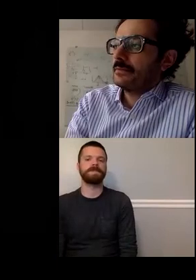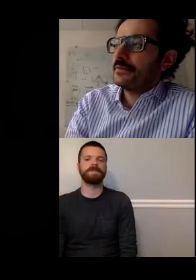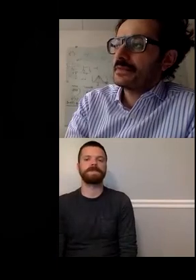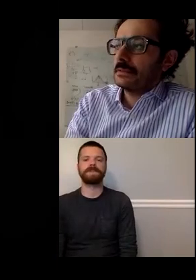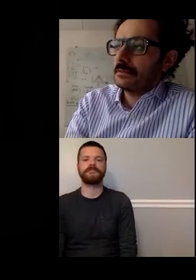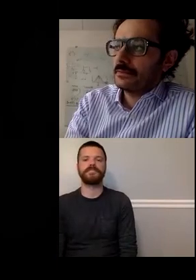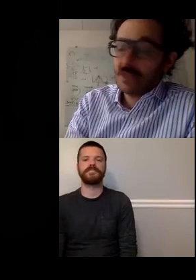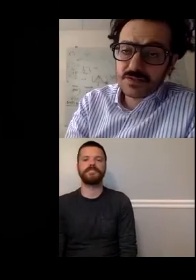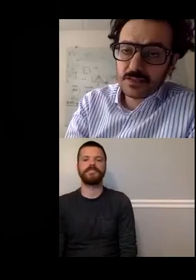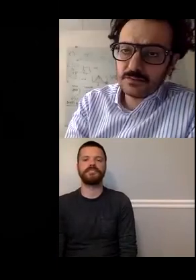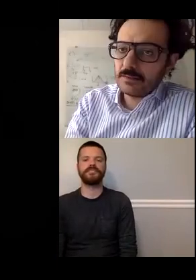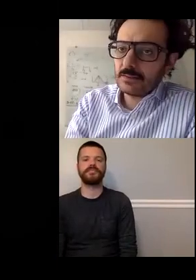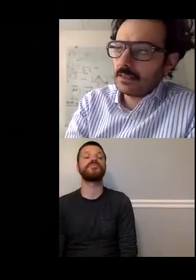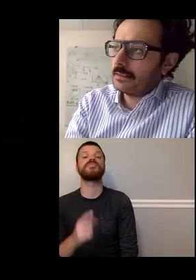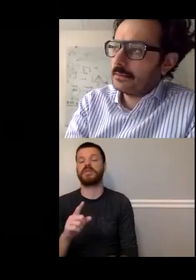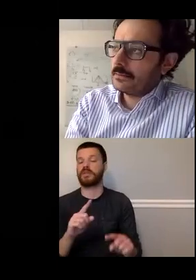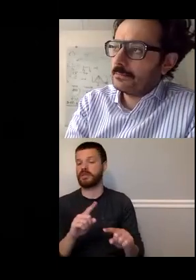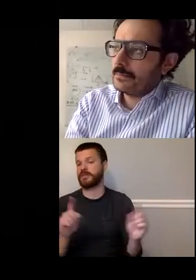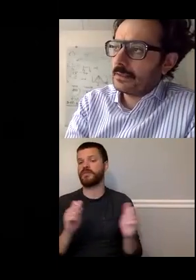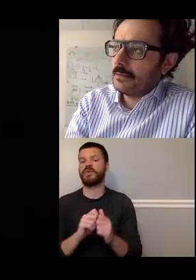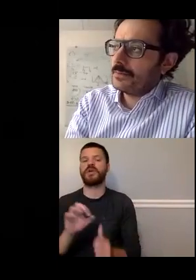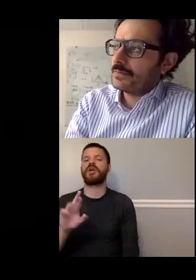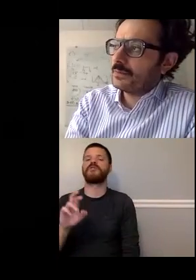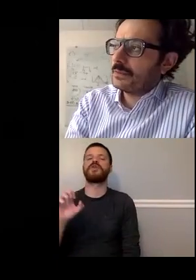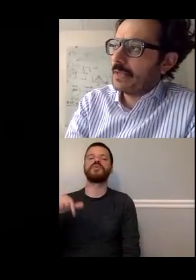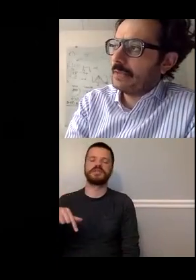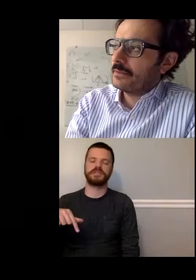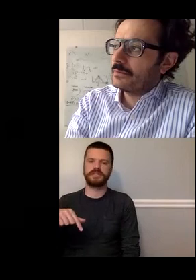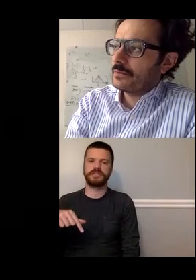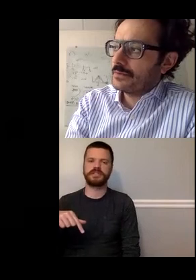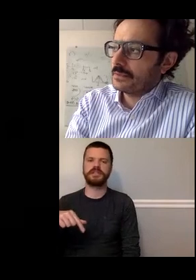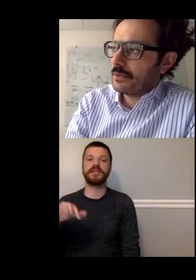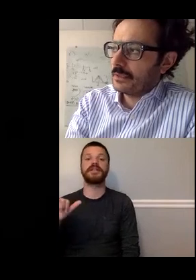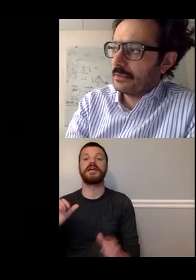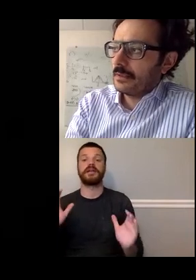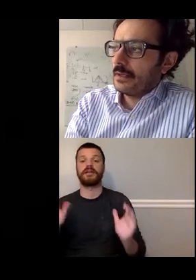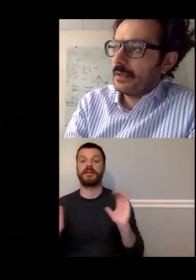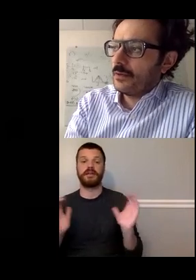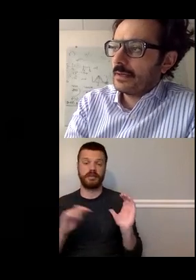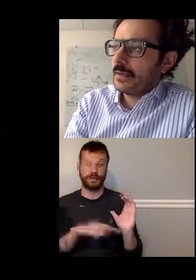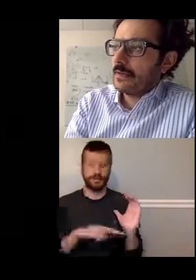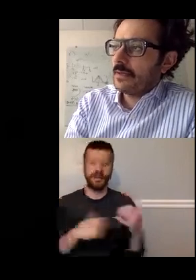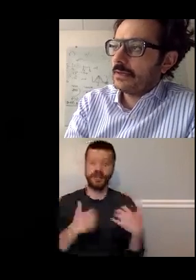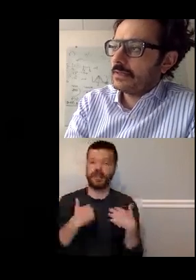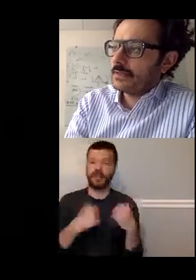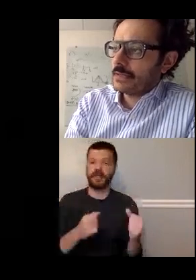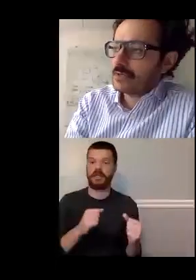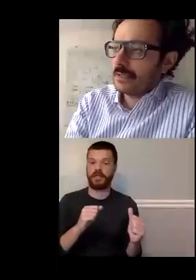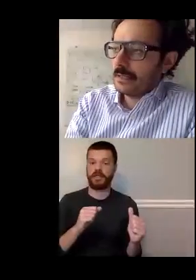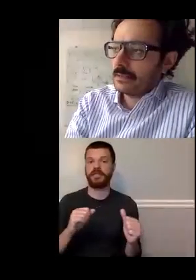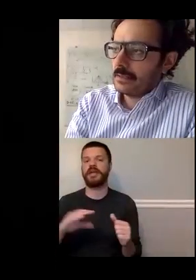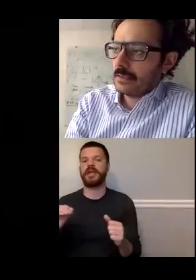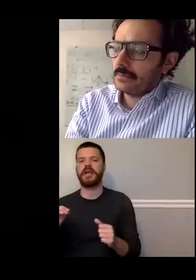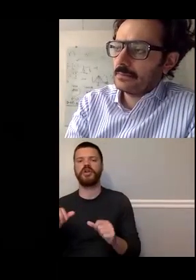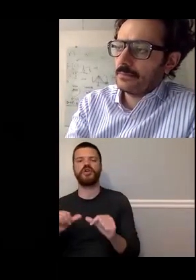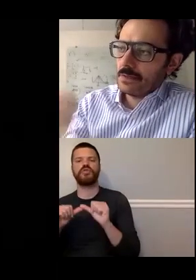the difference in frequency content, again, in the accumbens between healthy controls and chronic low back pain. And this is actually the